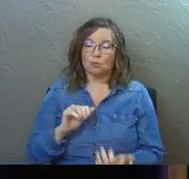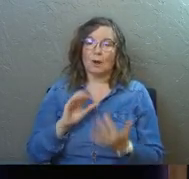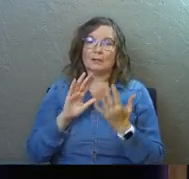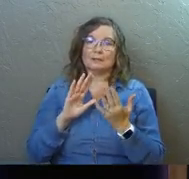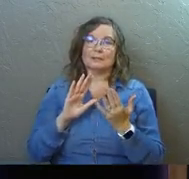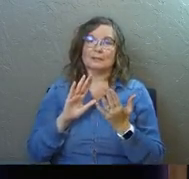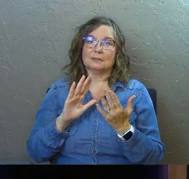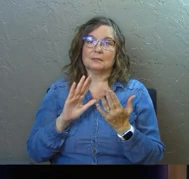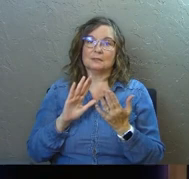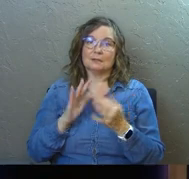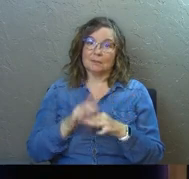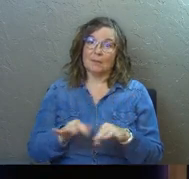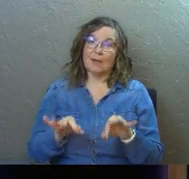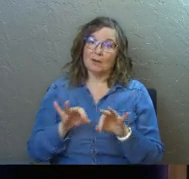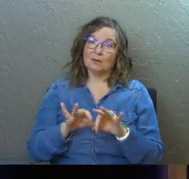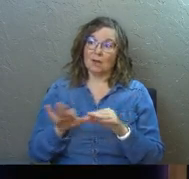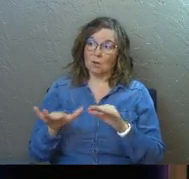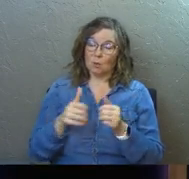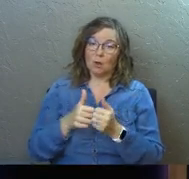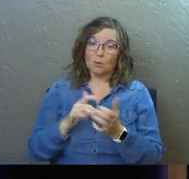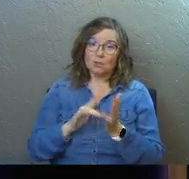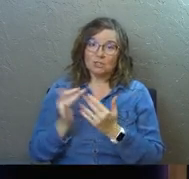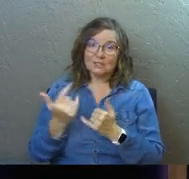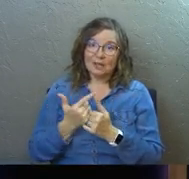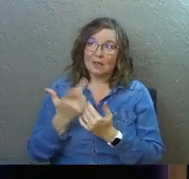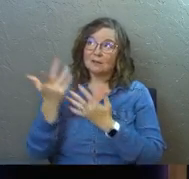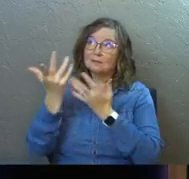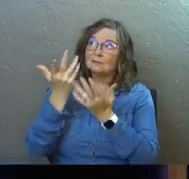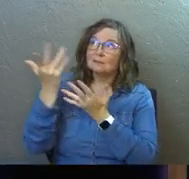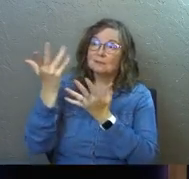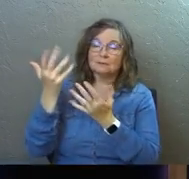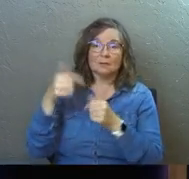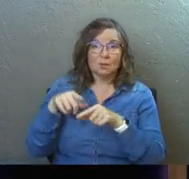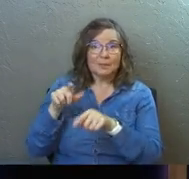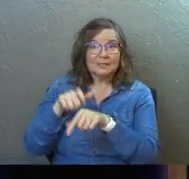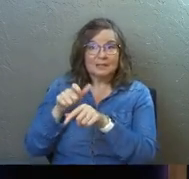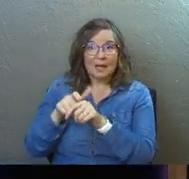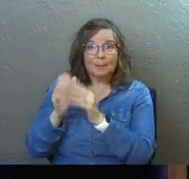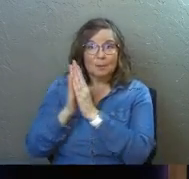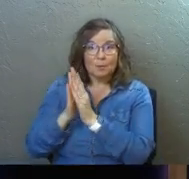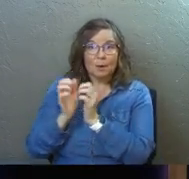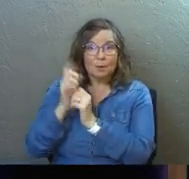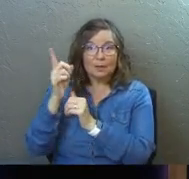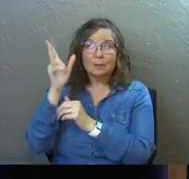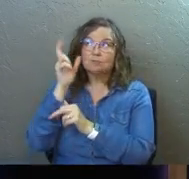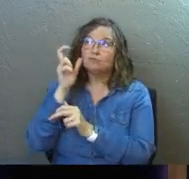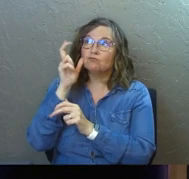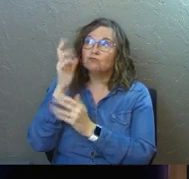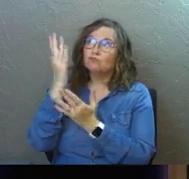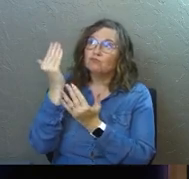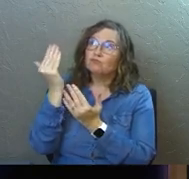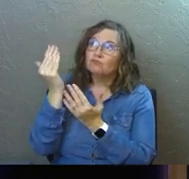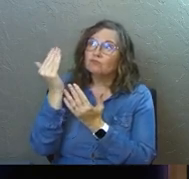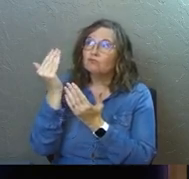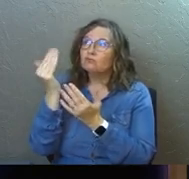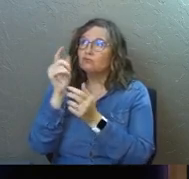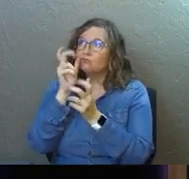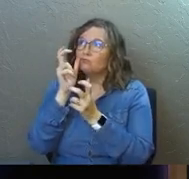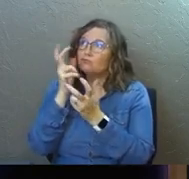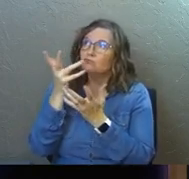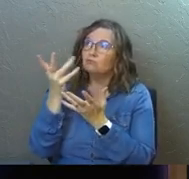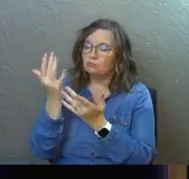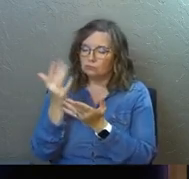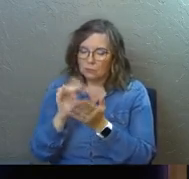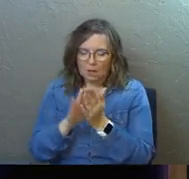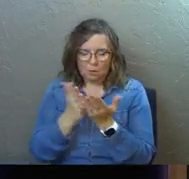matters. Are you walking with Jesus today? Are you spending time in prayer with him and listening to him and opening up his word and seeing what